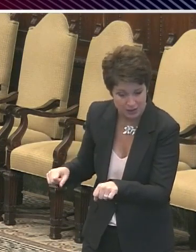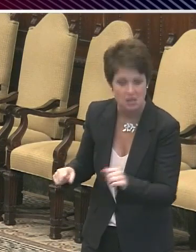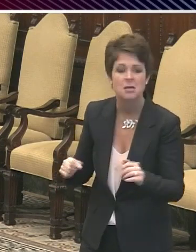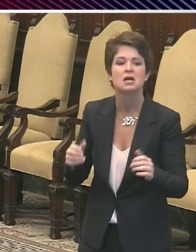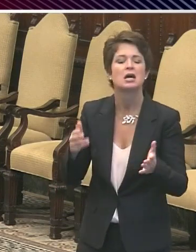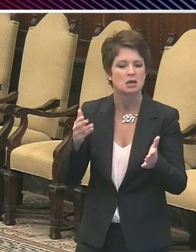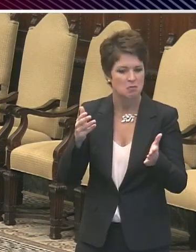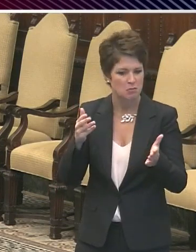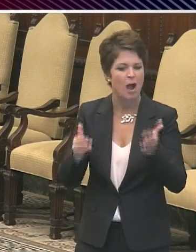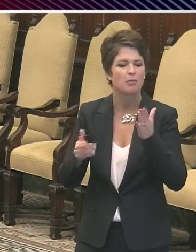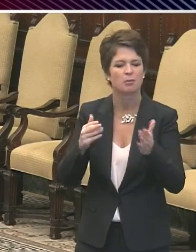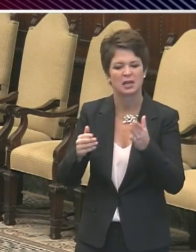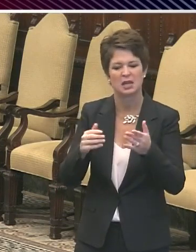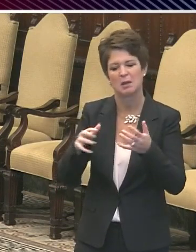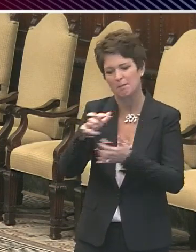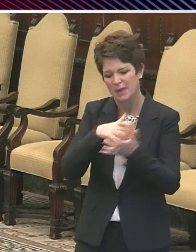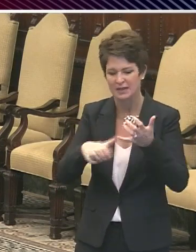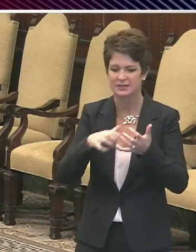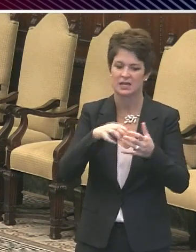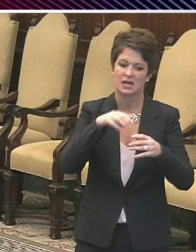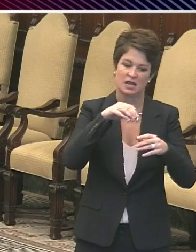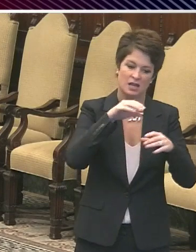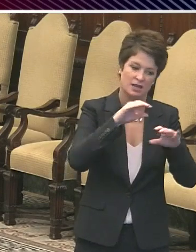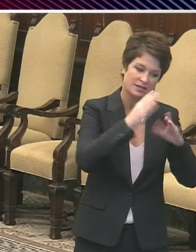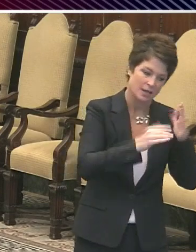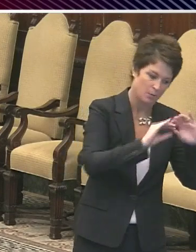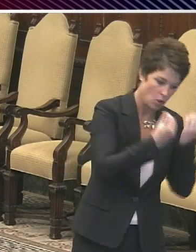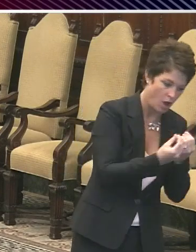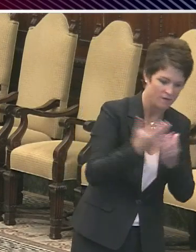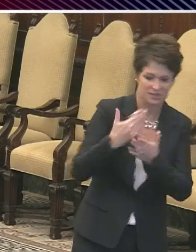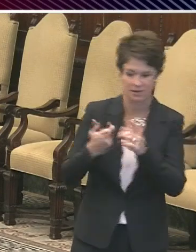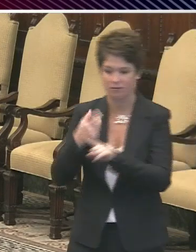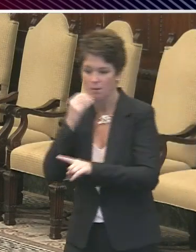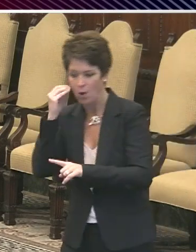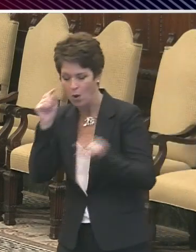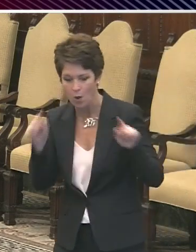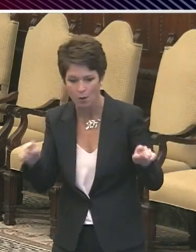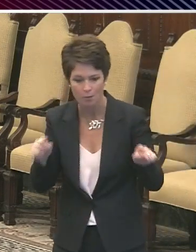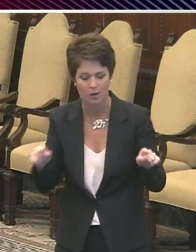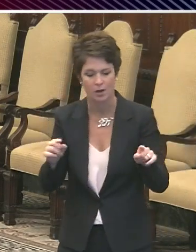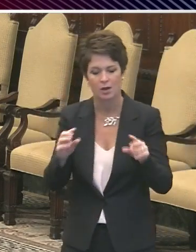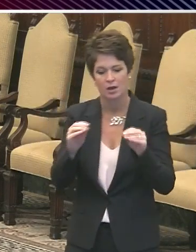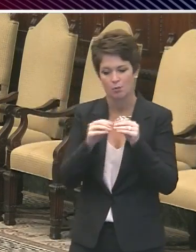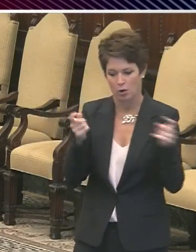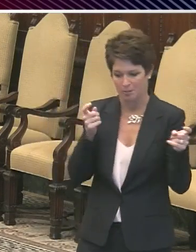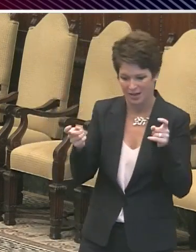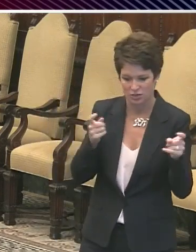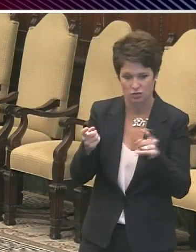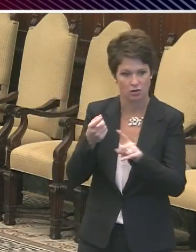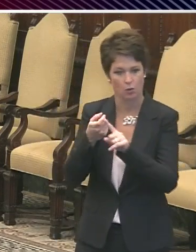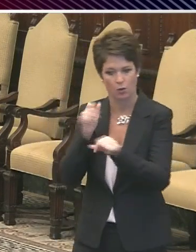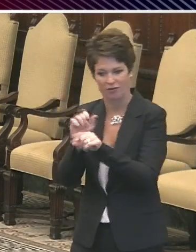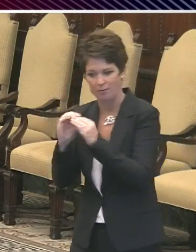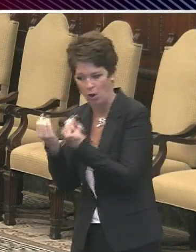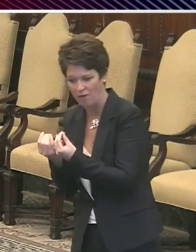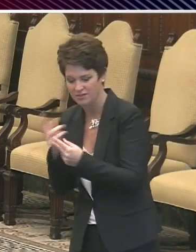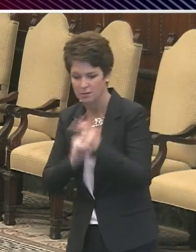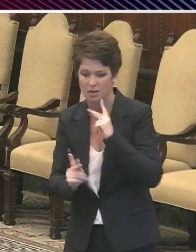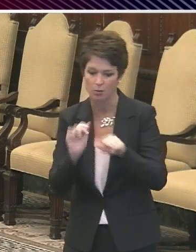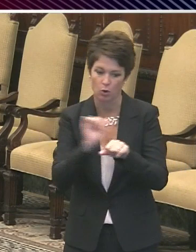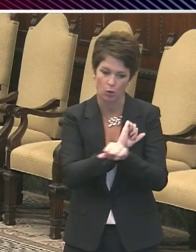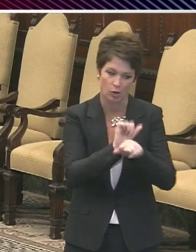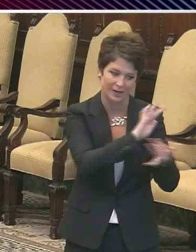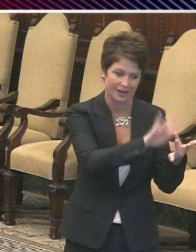Probably it'd be a combination that some will work from the office and some will work from home. The more managerial types will be more likely to be in the office, and the people doing the work will probably